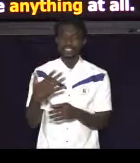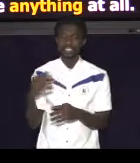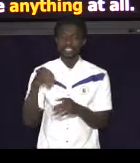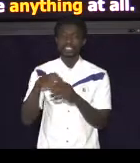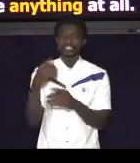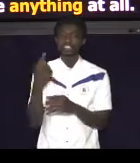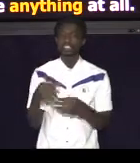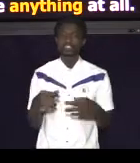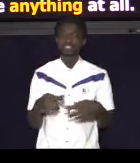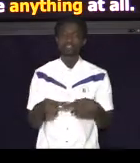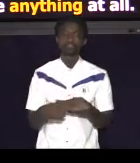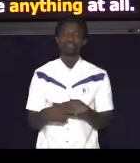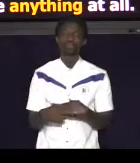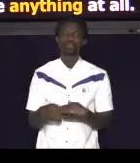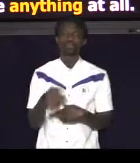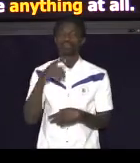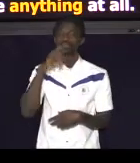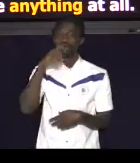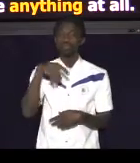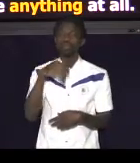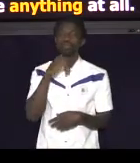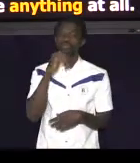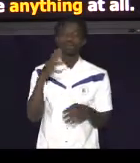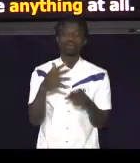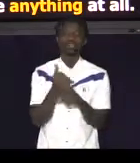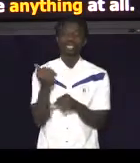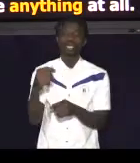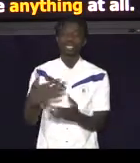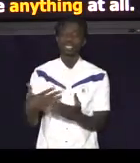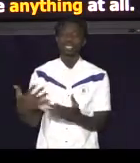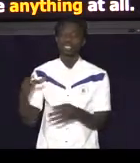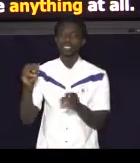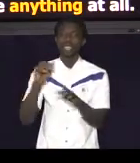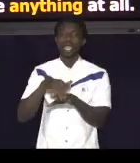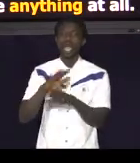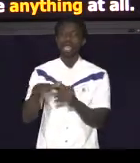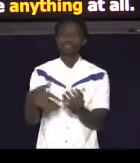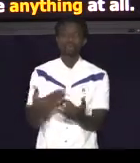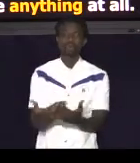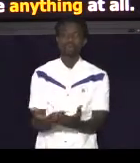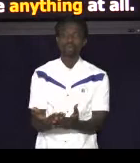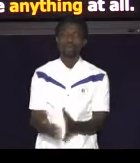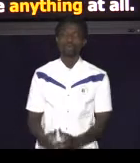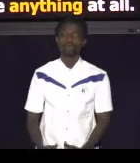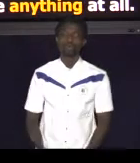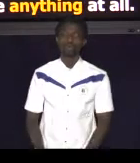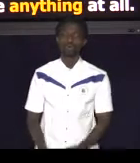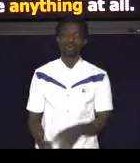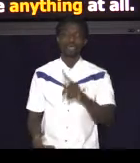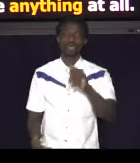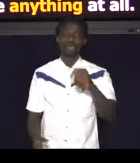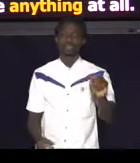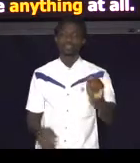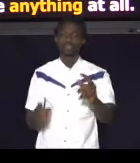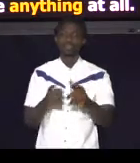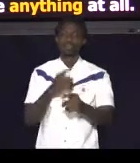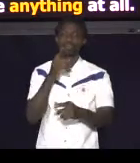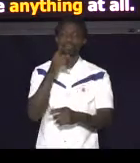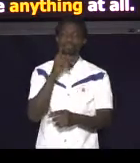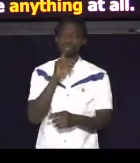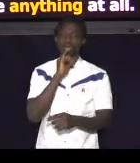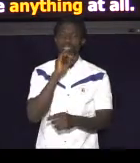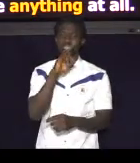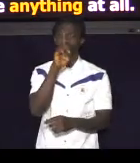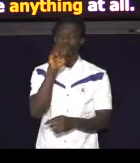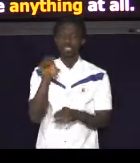room. You must not take anything at all. The first one is a question.